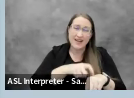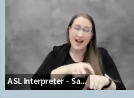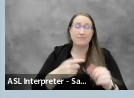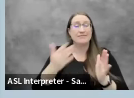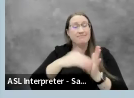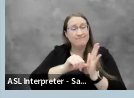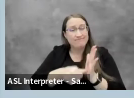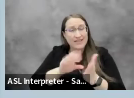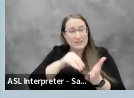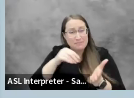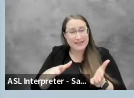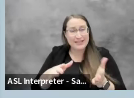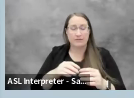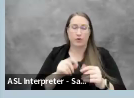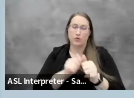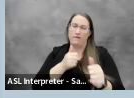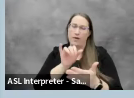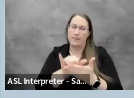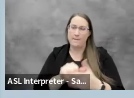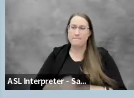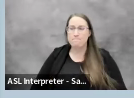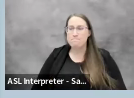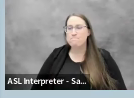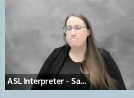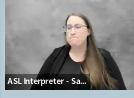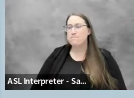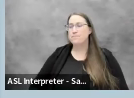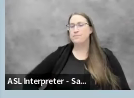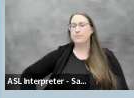expensive, and we want to avoid it.